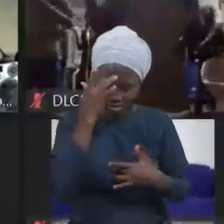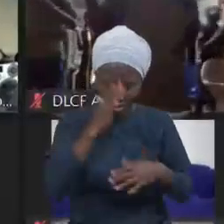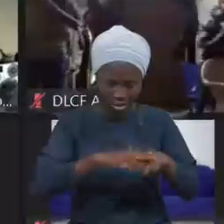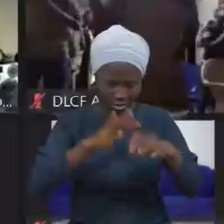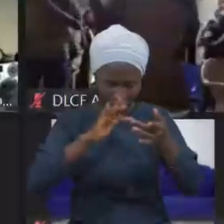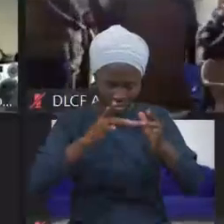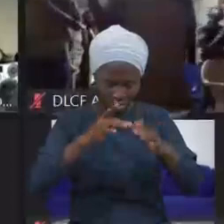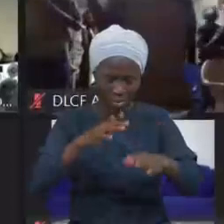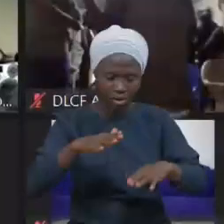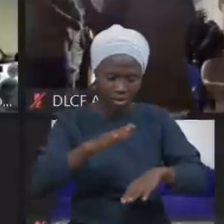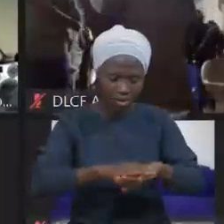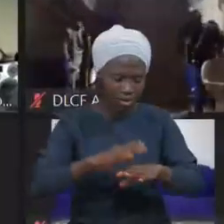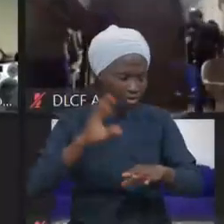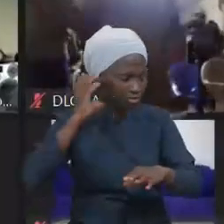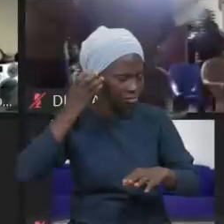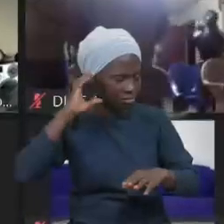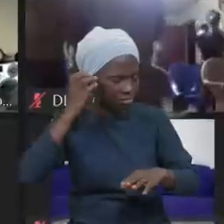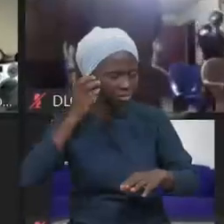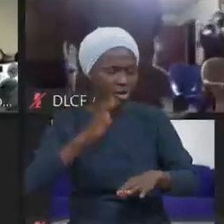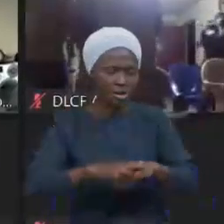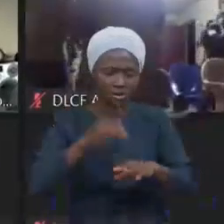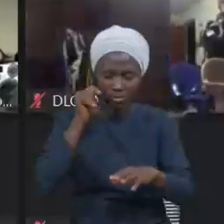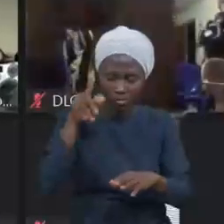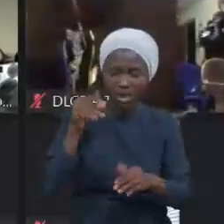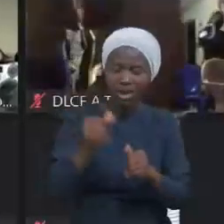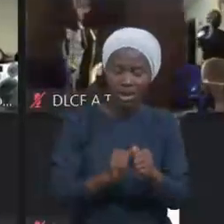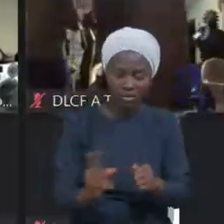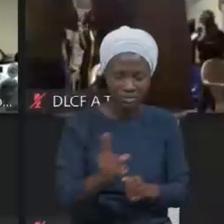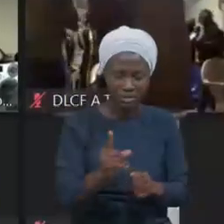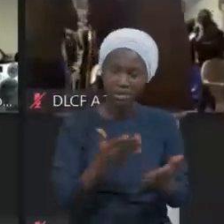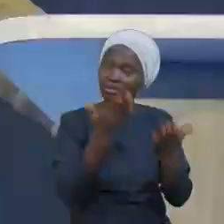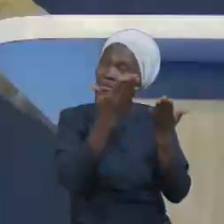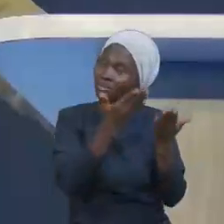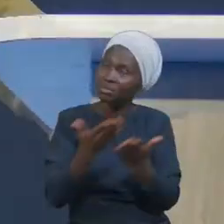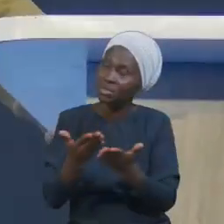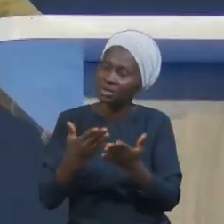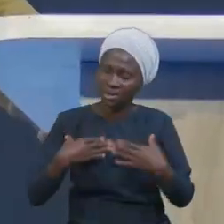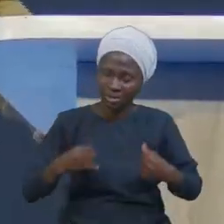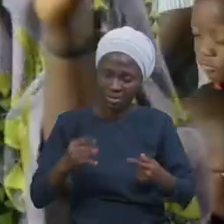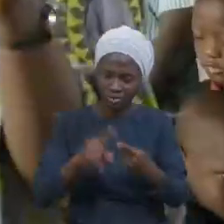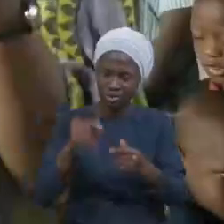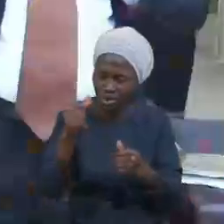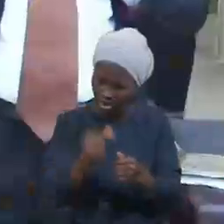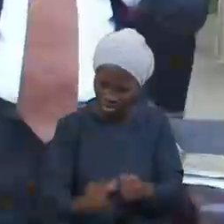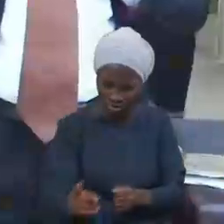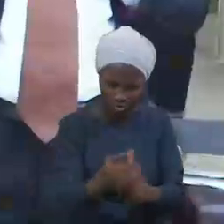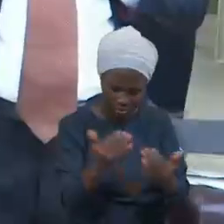online, over the television, over the radio, everywhere, bring healing to everyone